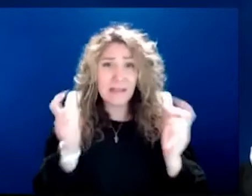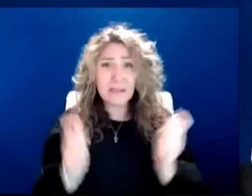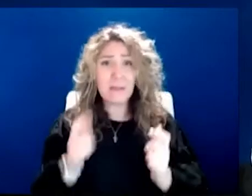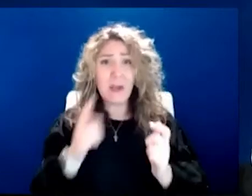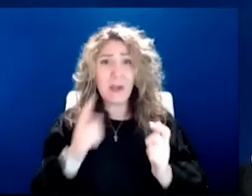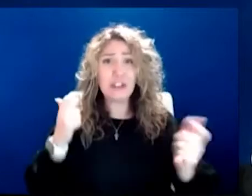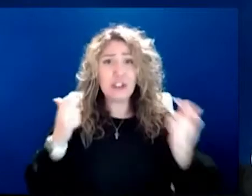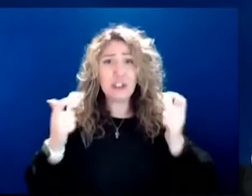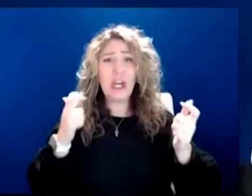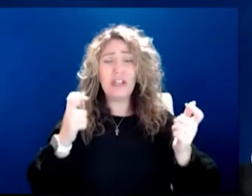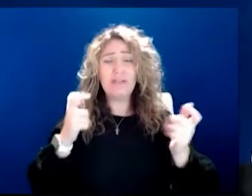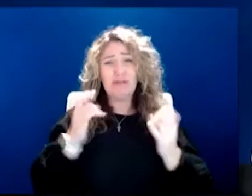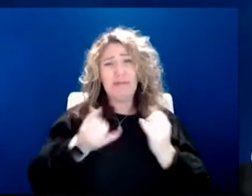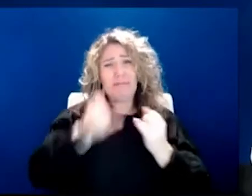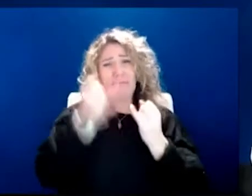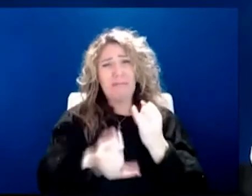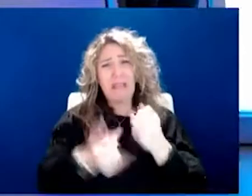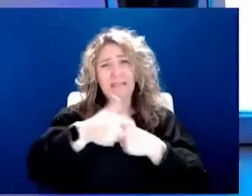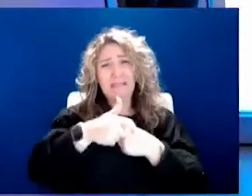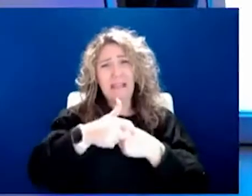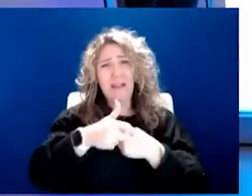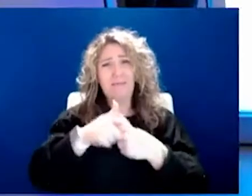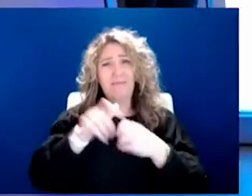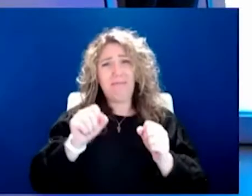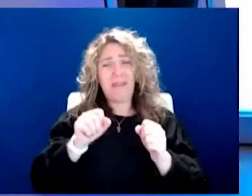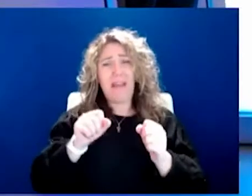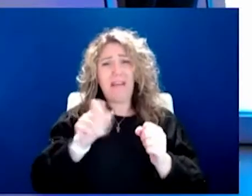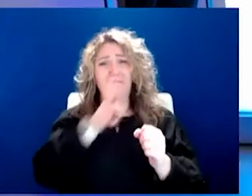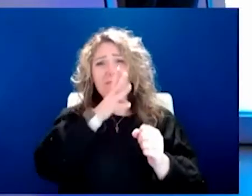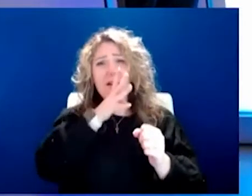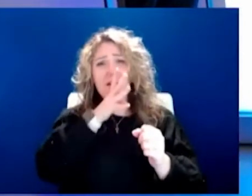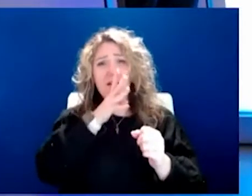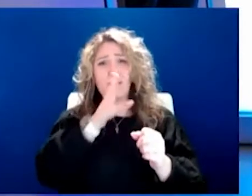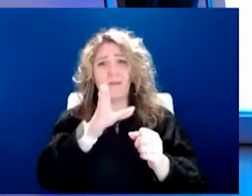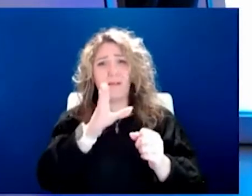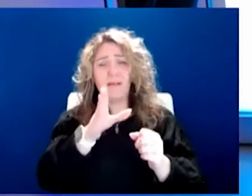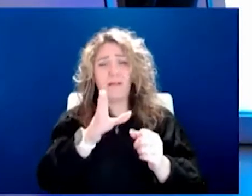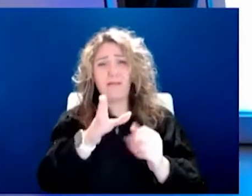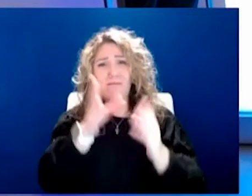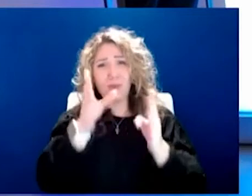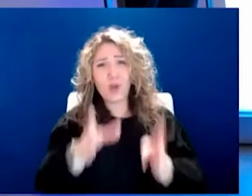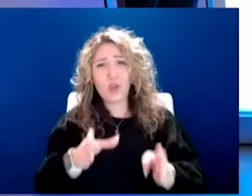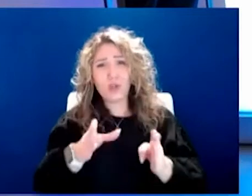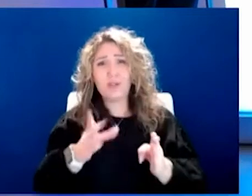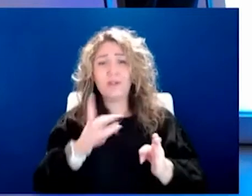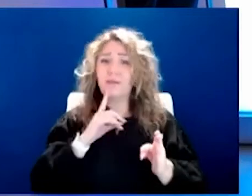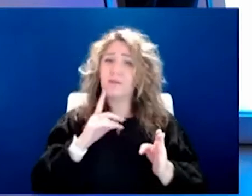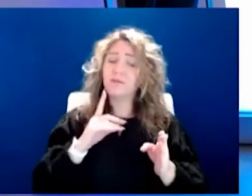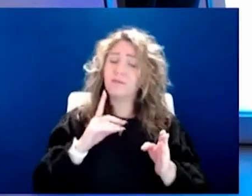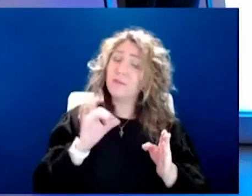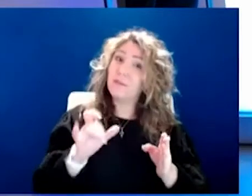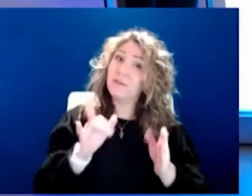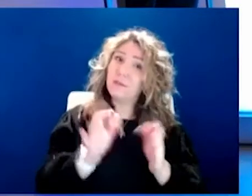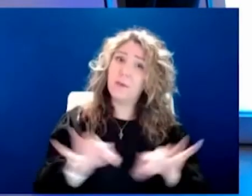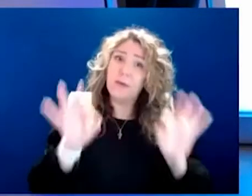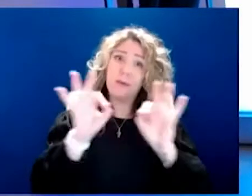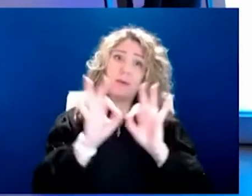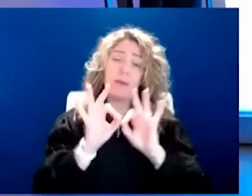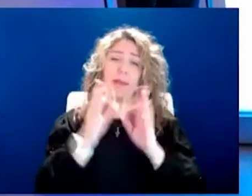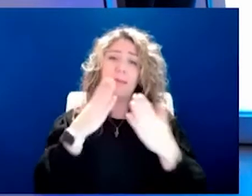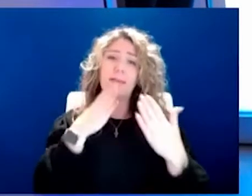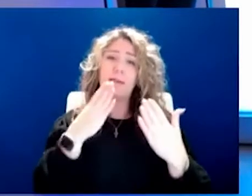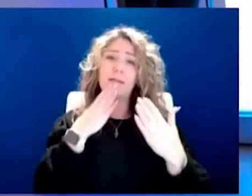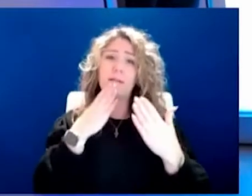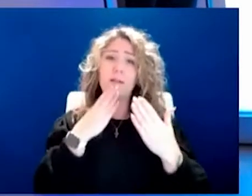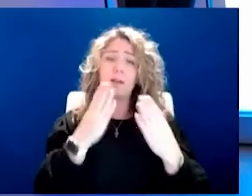point of contact with that person. Doesn't seem small to me. No, it's not small. That's a big deal. It is. Thank you for the work you're doing. I had some more questions for our